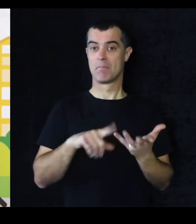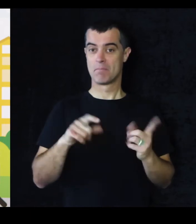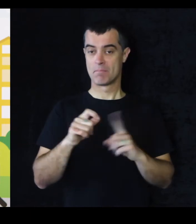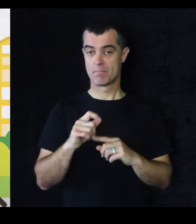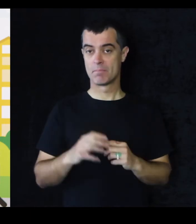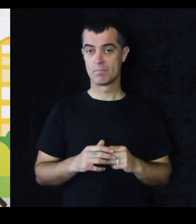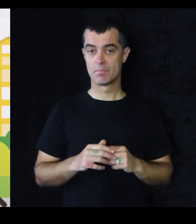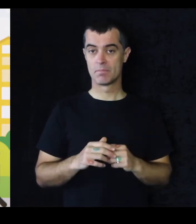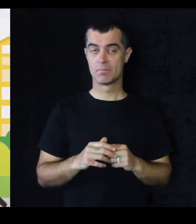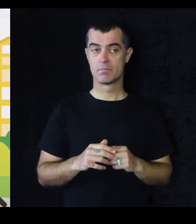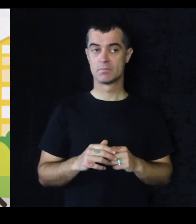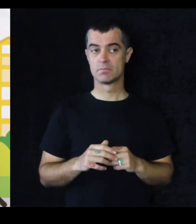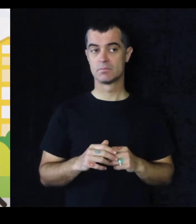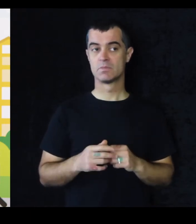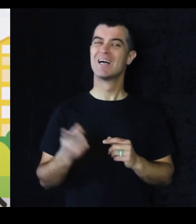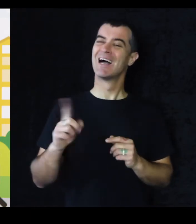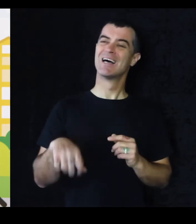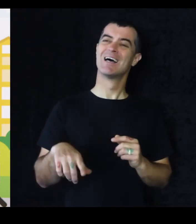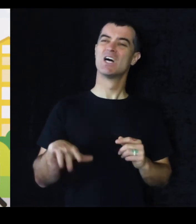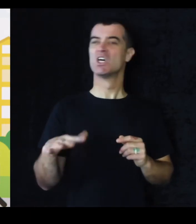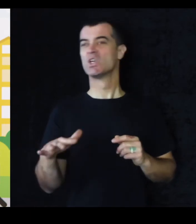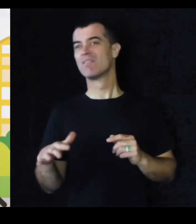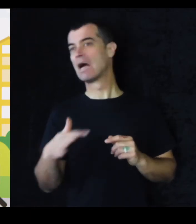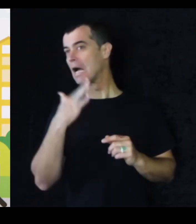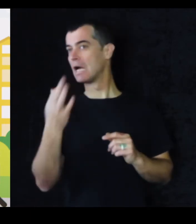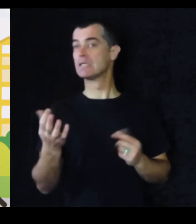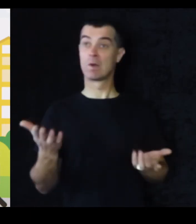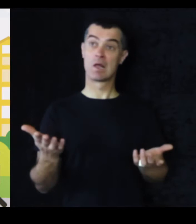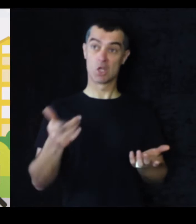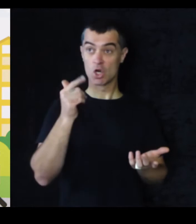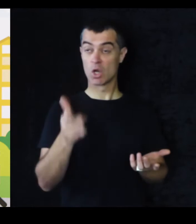it. And just sort of ask, about